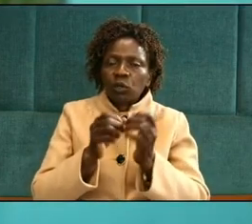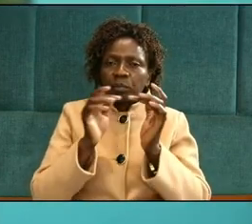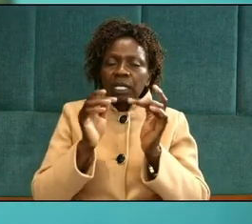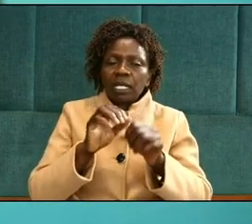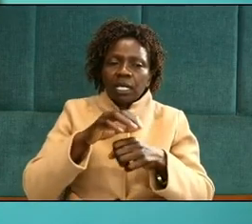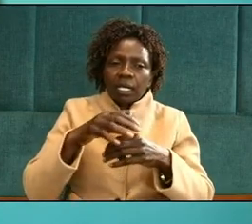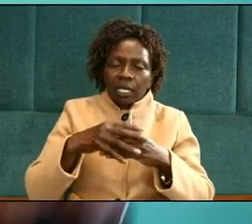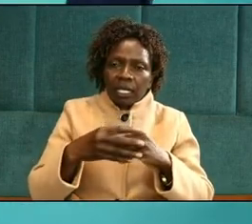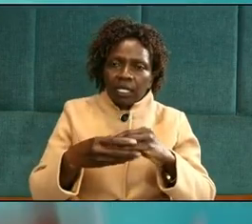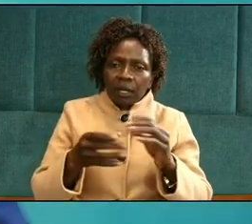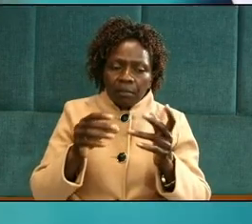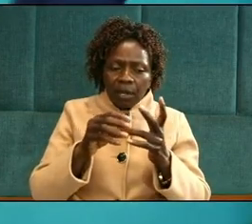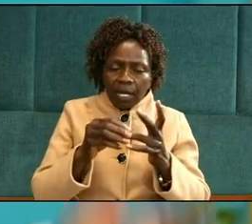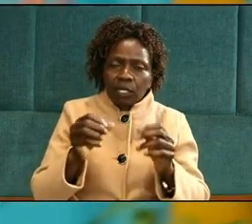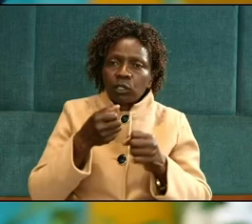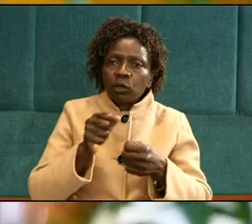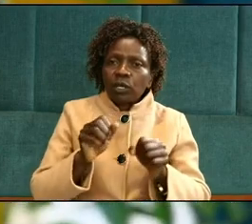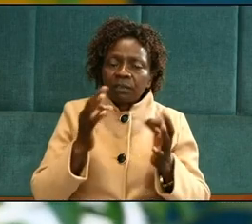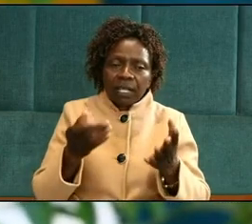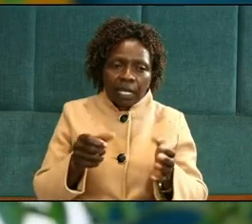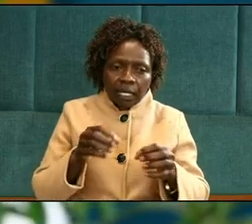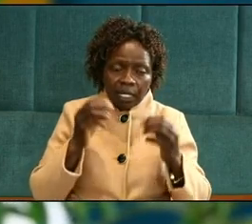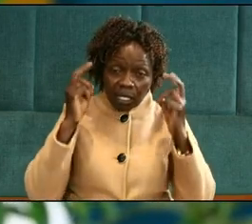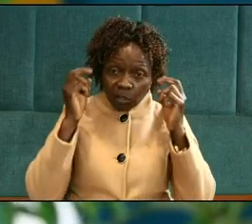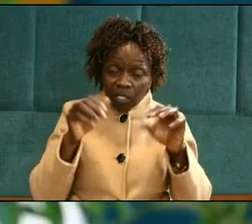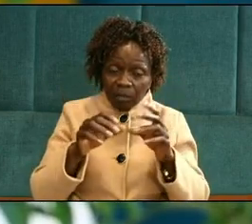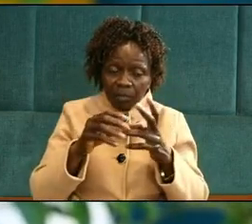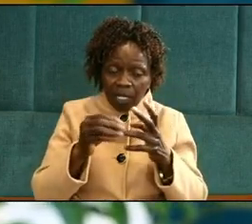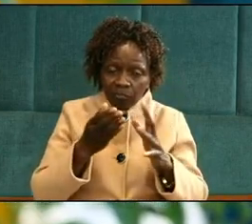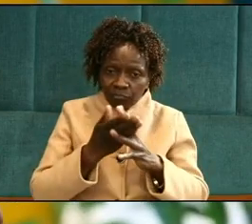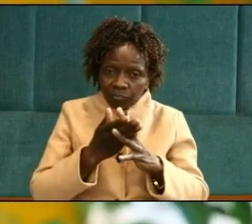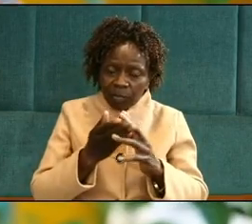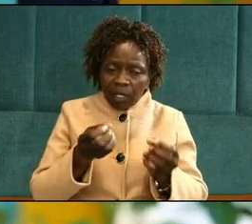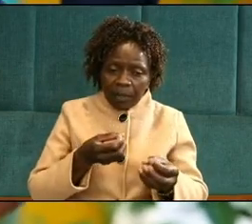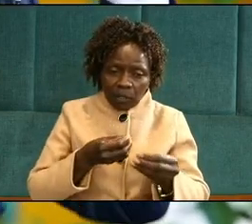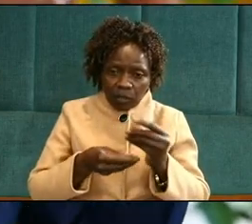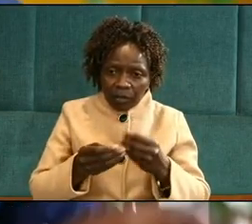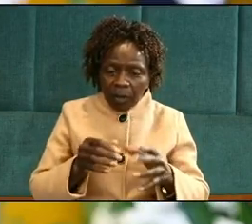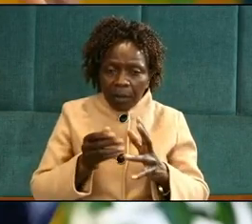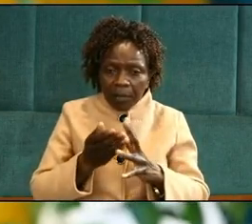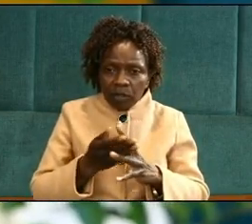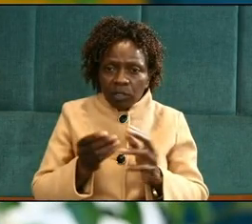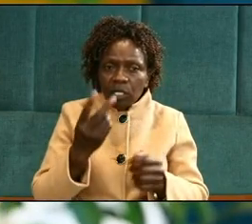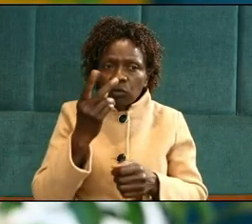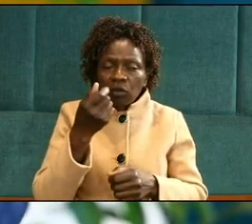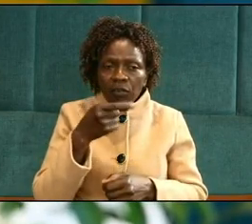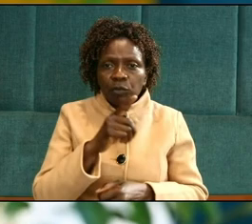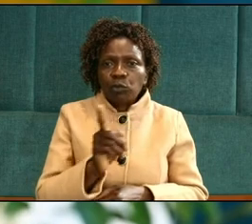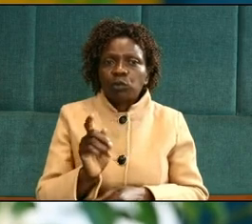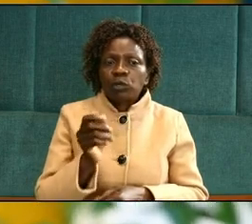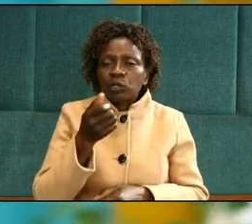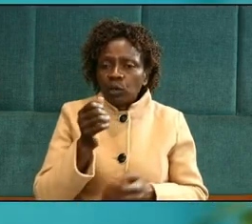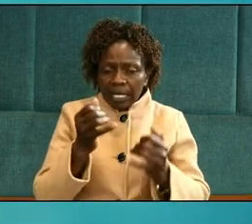created marriage so that if there are issues within marriage, they can be resolved between the two of you, and